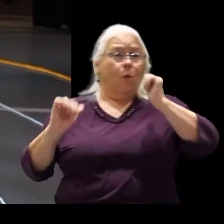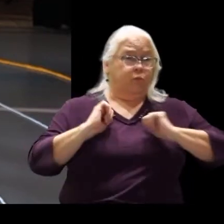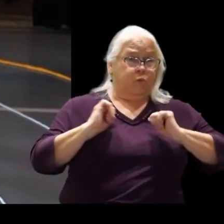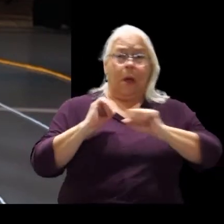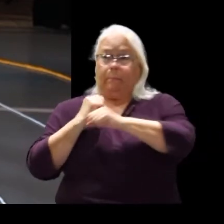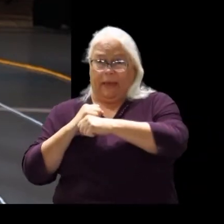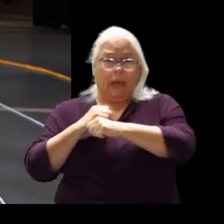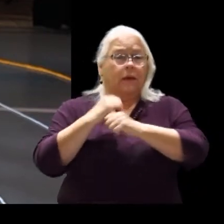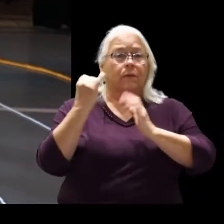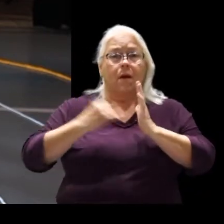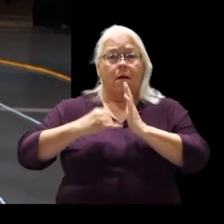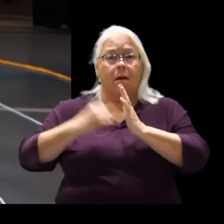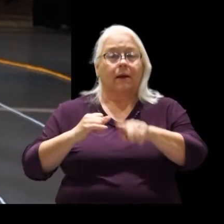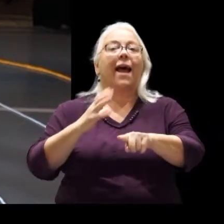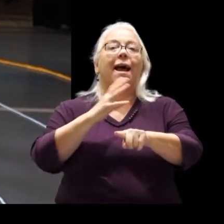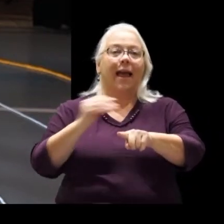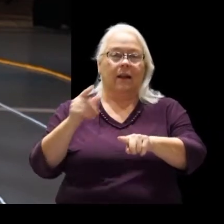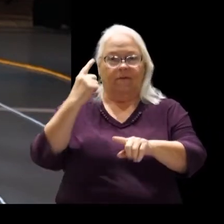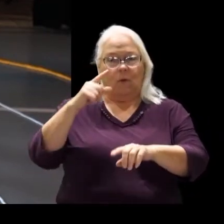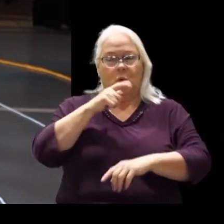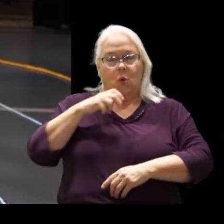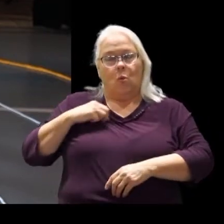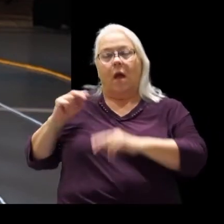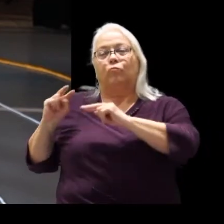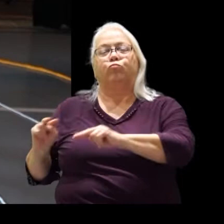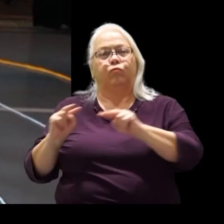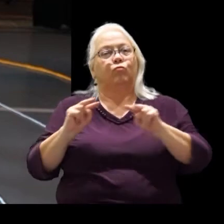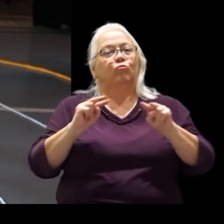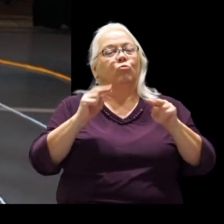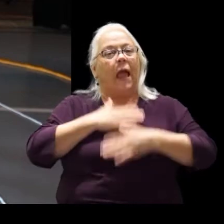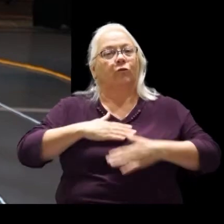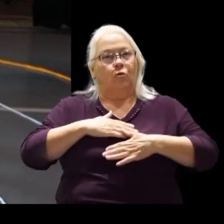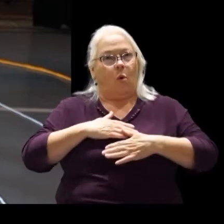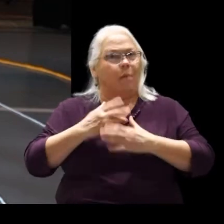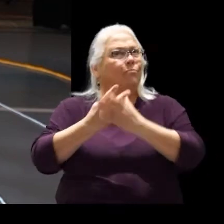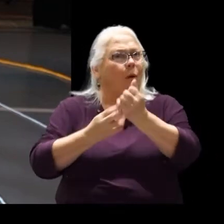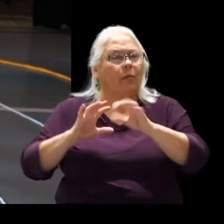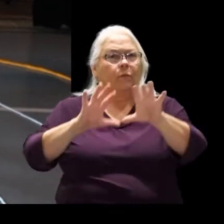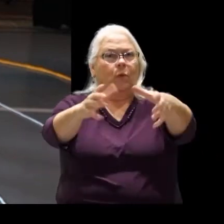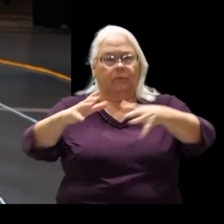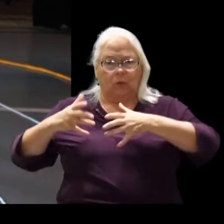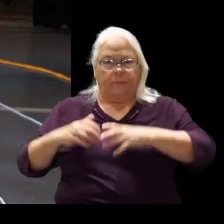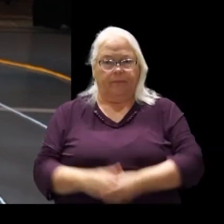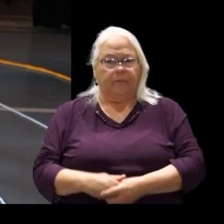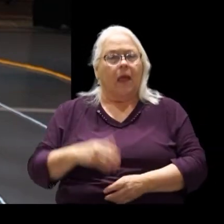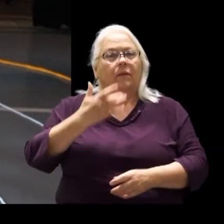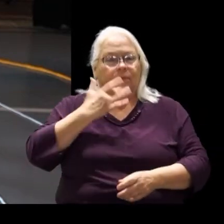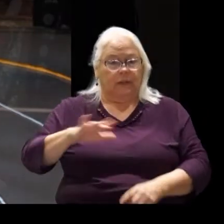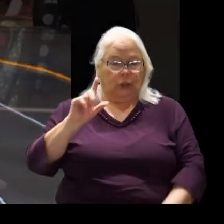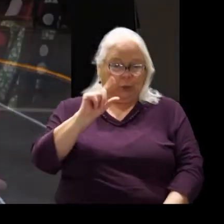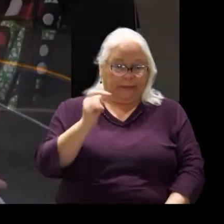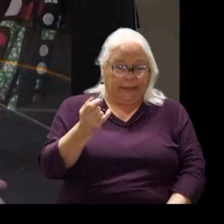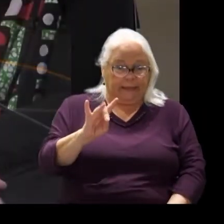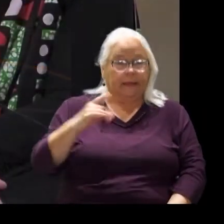who are making the art, it's about those who want to enjoy the art as well. In 2018, we were fortunate enough